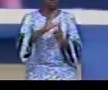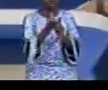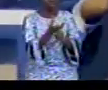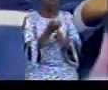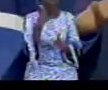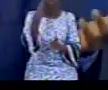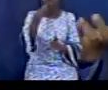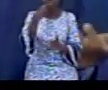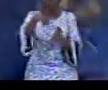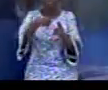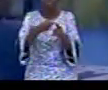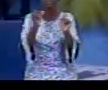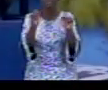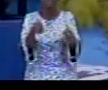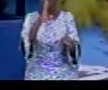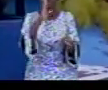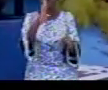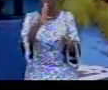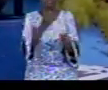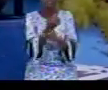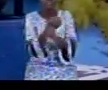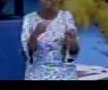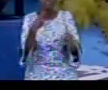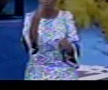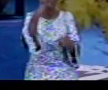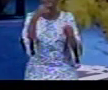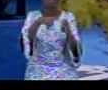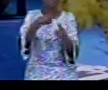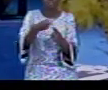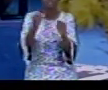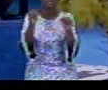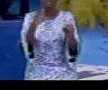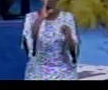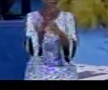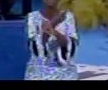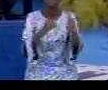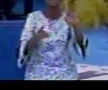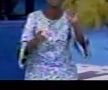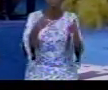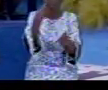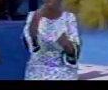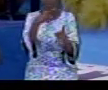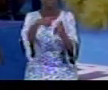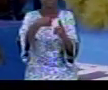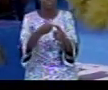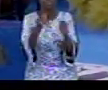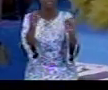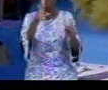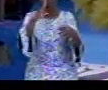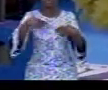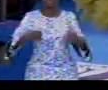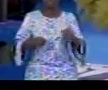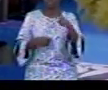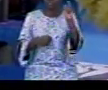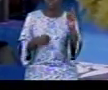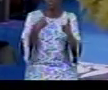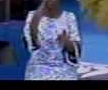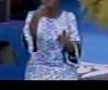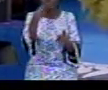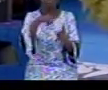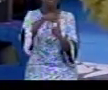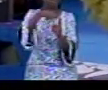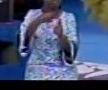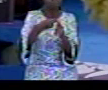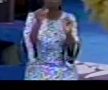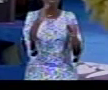Who then can be delivered? Who then can be healed? Who then can be lifted up,